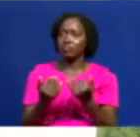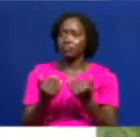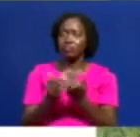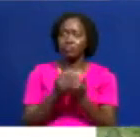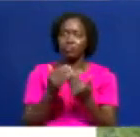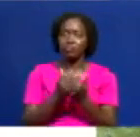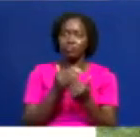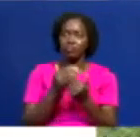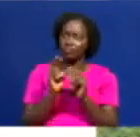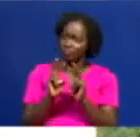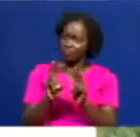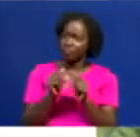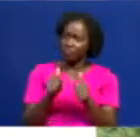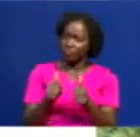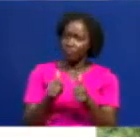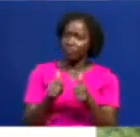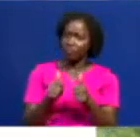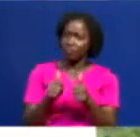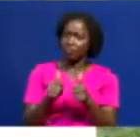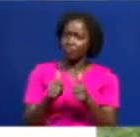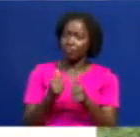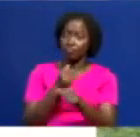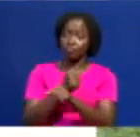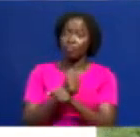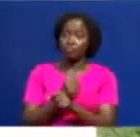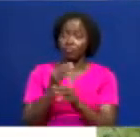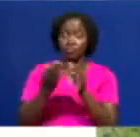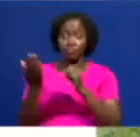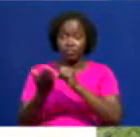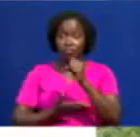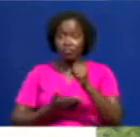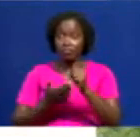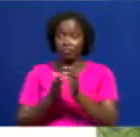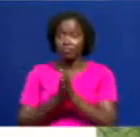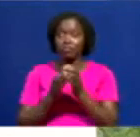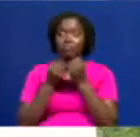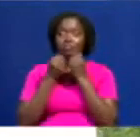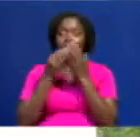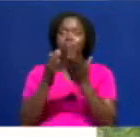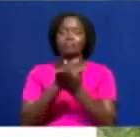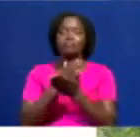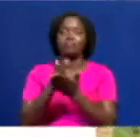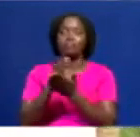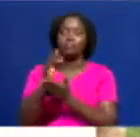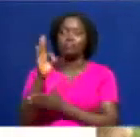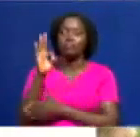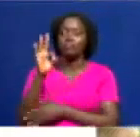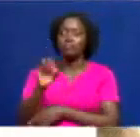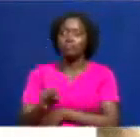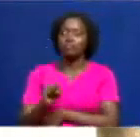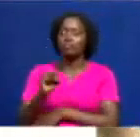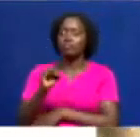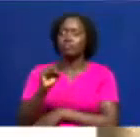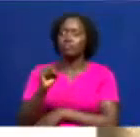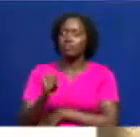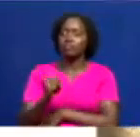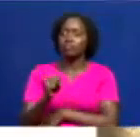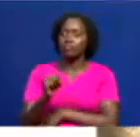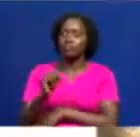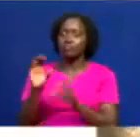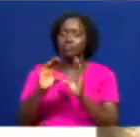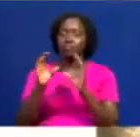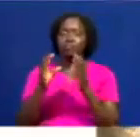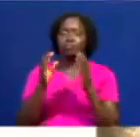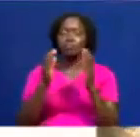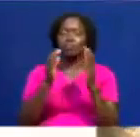tunaitunza, tunaiangalia. Tukipata mwenye anakata, tunapatiana information kwa watu wa KFS. Community Forest